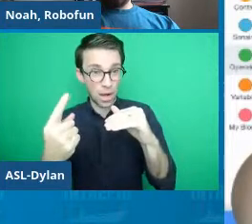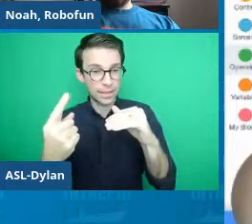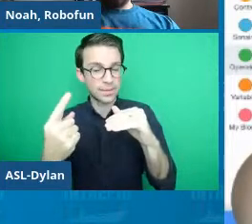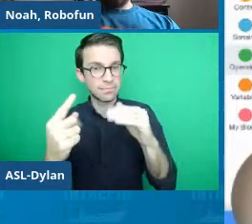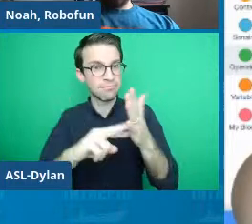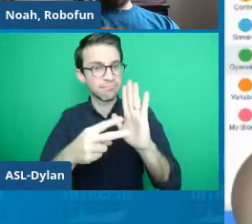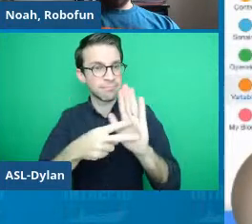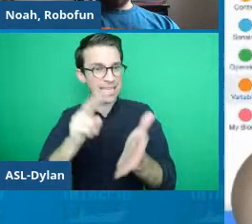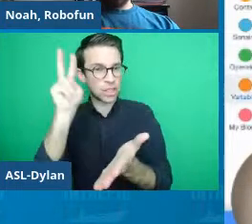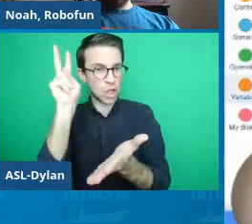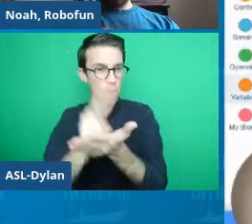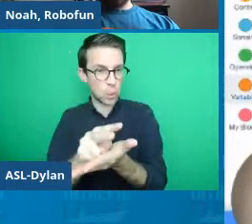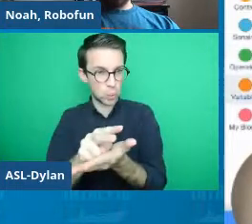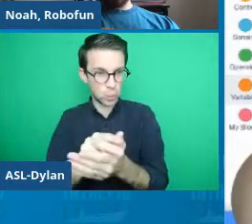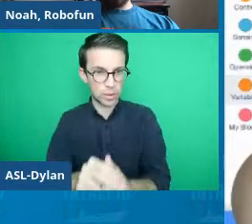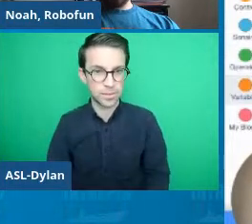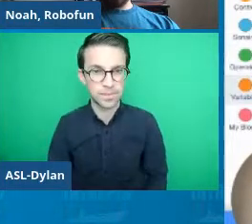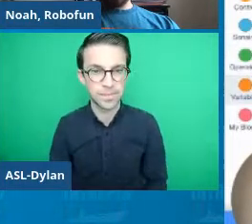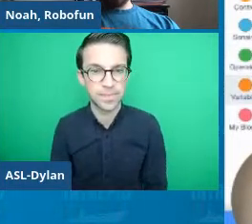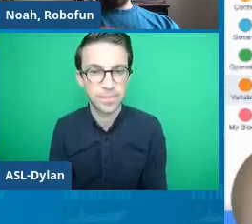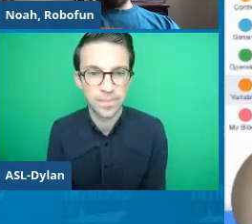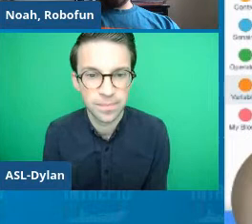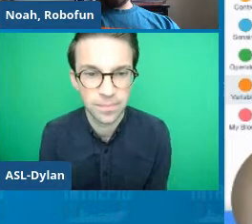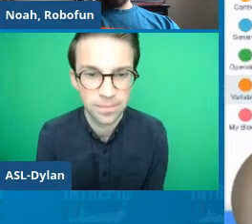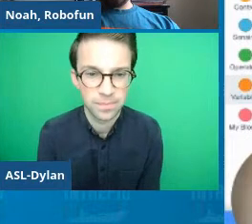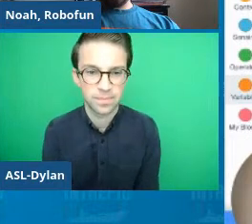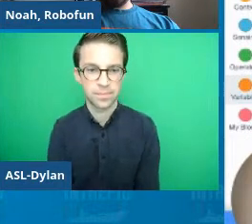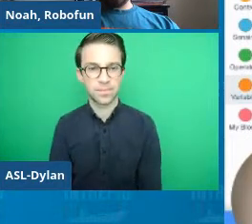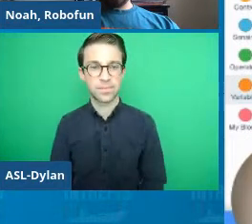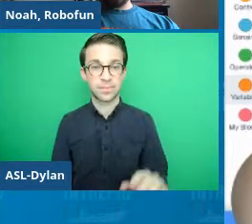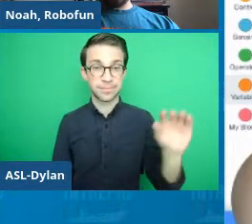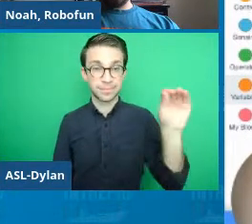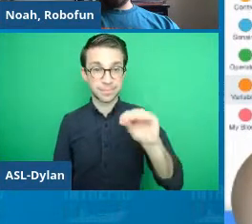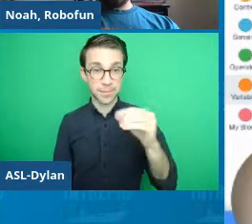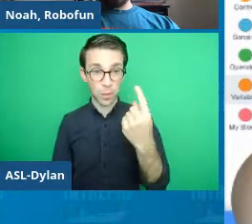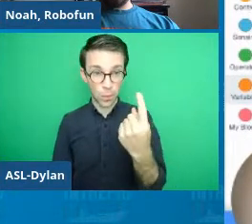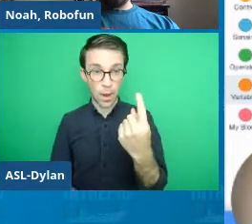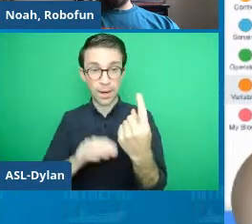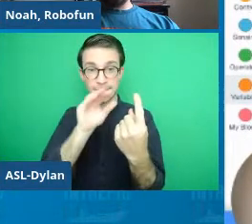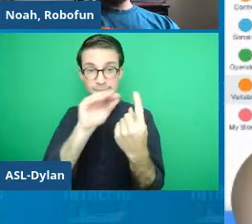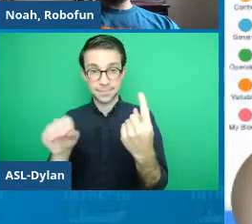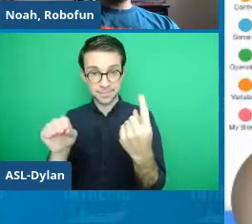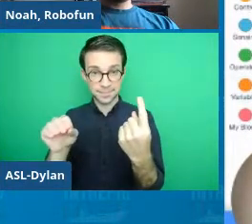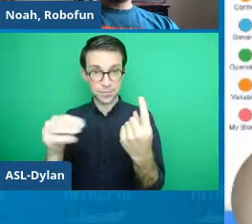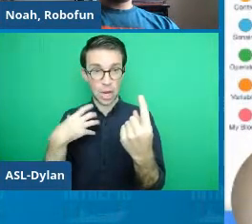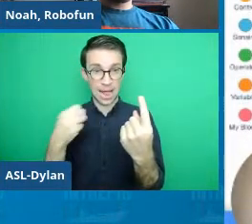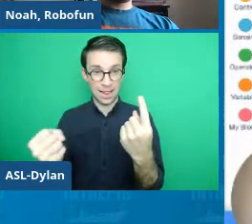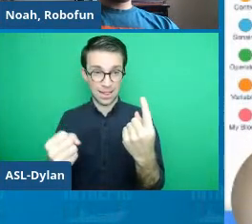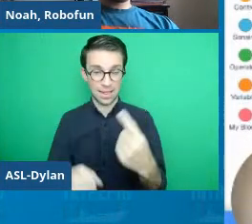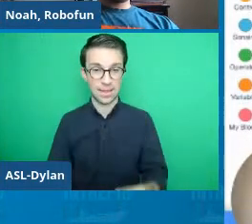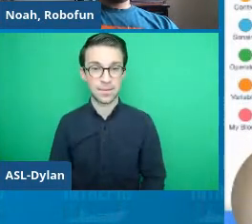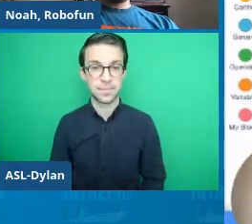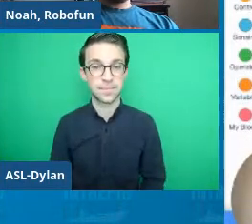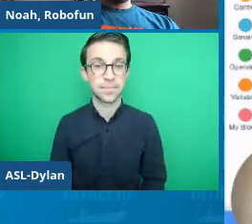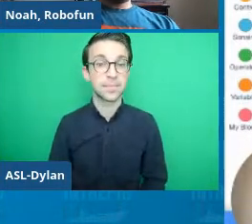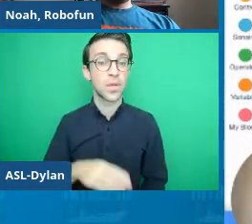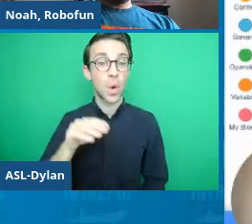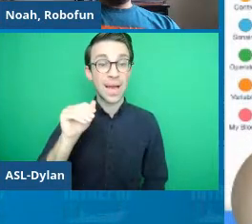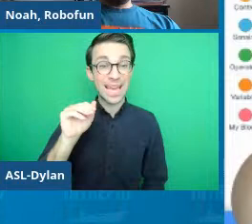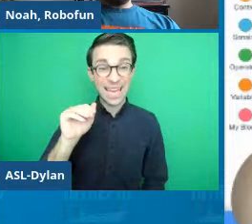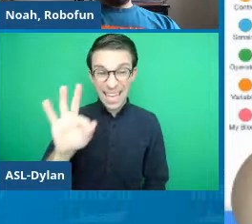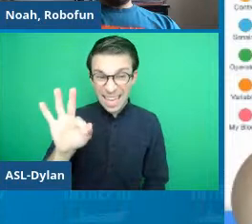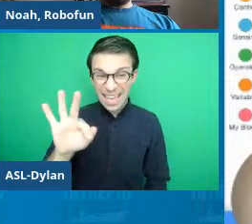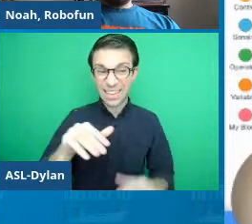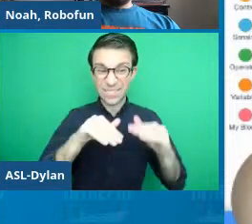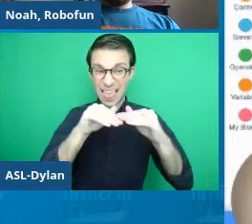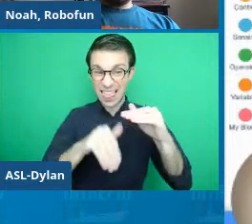lose. So I'll put a 1 here, and I'll take the variable of my health, And I'll say, if ever it's lesson 1, then I want to